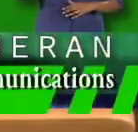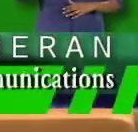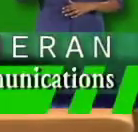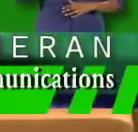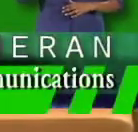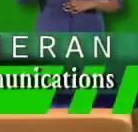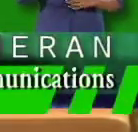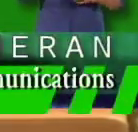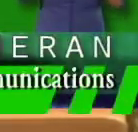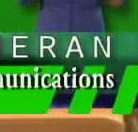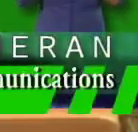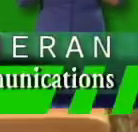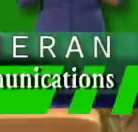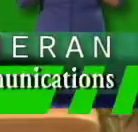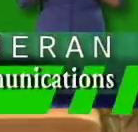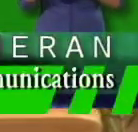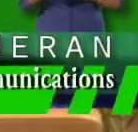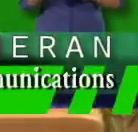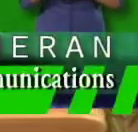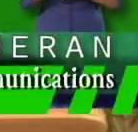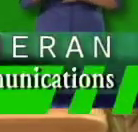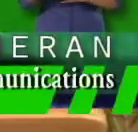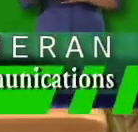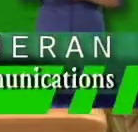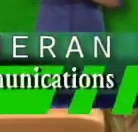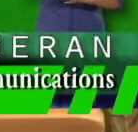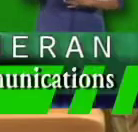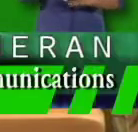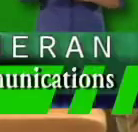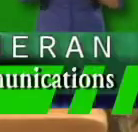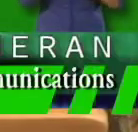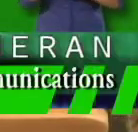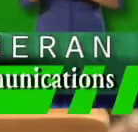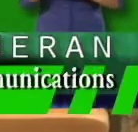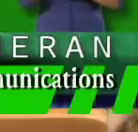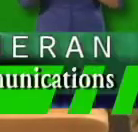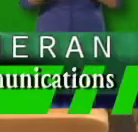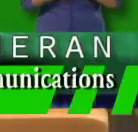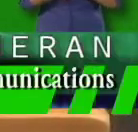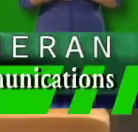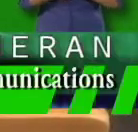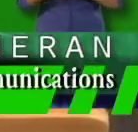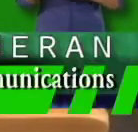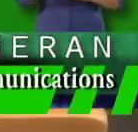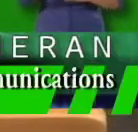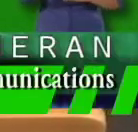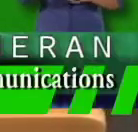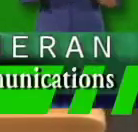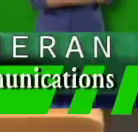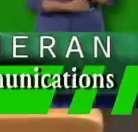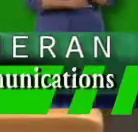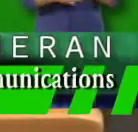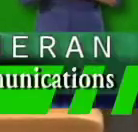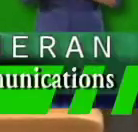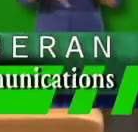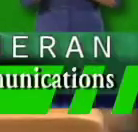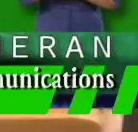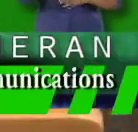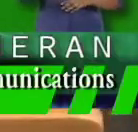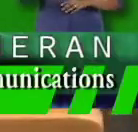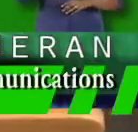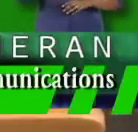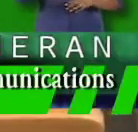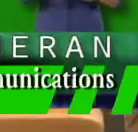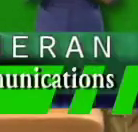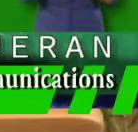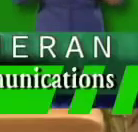building awareness on very topical issues facing the country in our own sphere. As a telecommunications regulator,